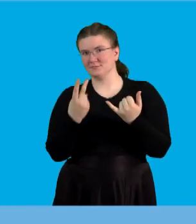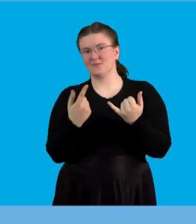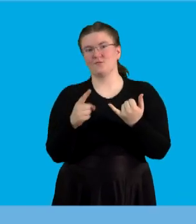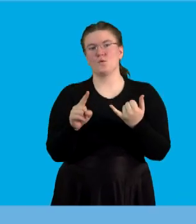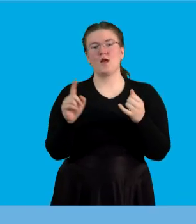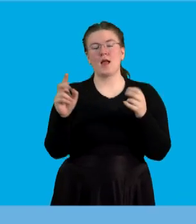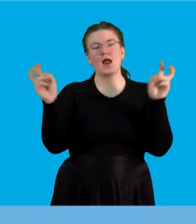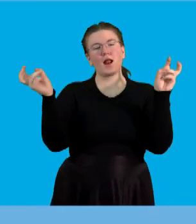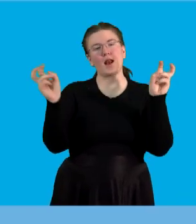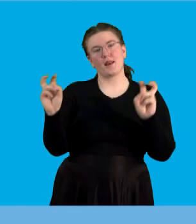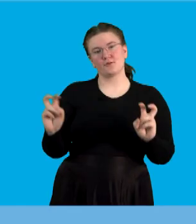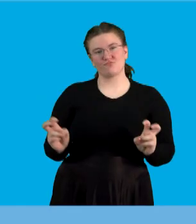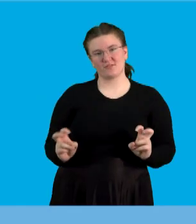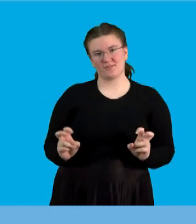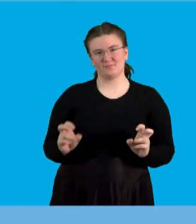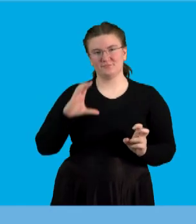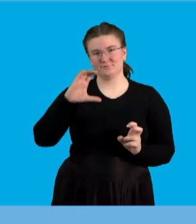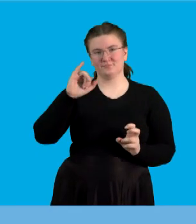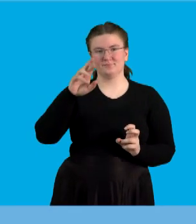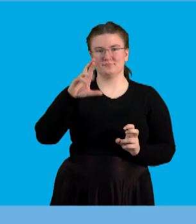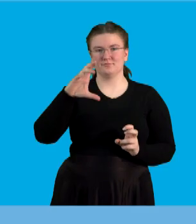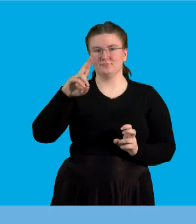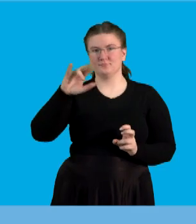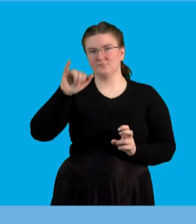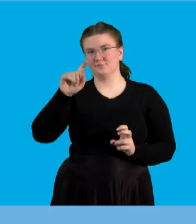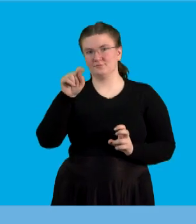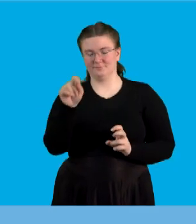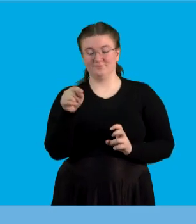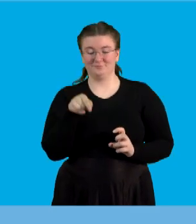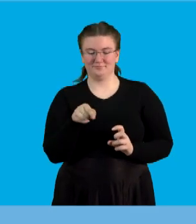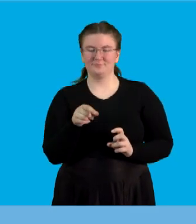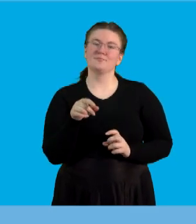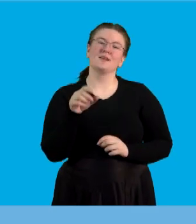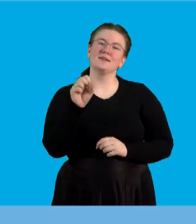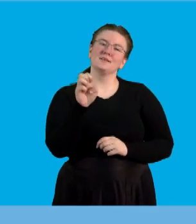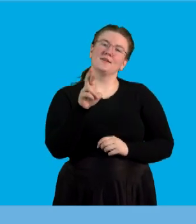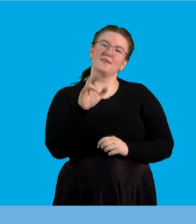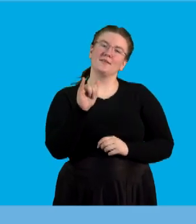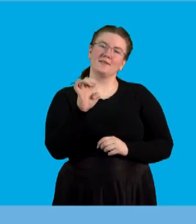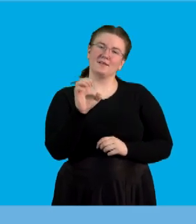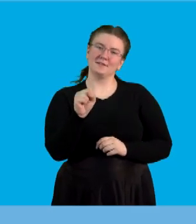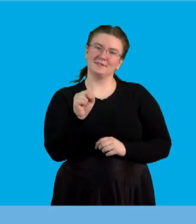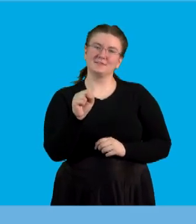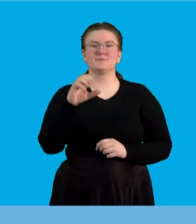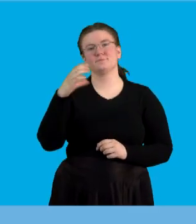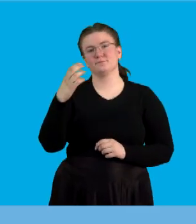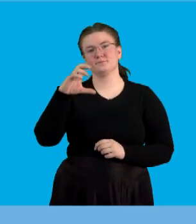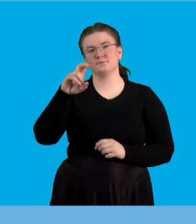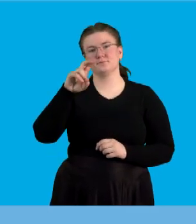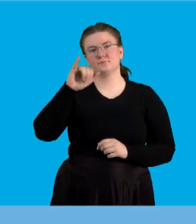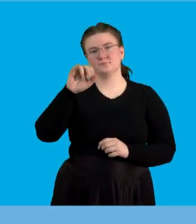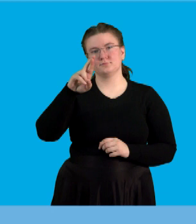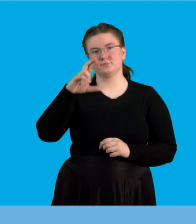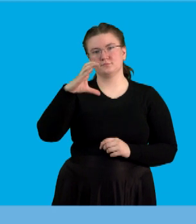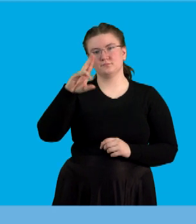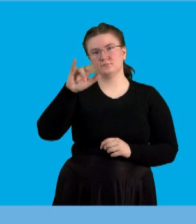find in an electrical circuit, in this case being a series circuit. Now, what is a series circuit? Now, that is one in which